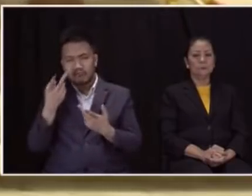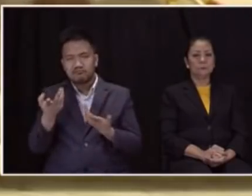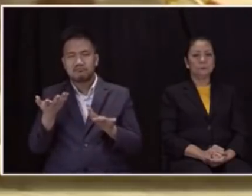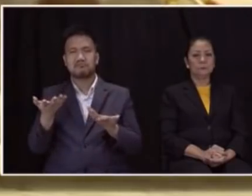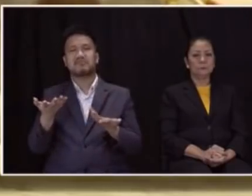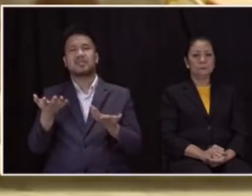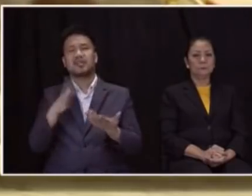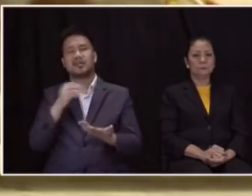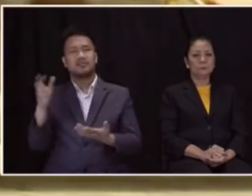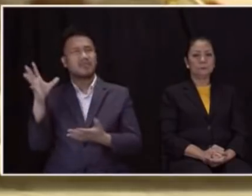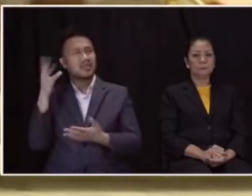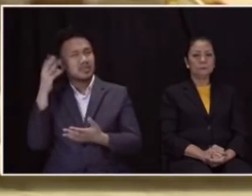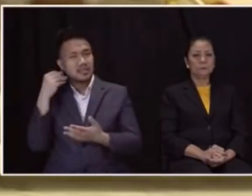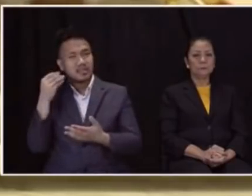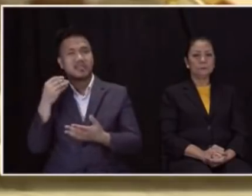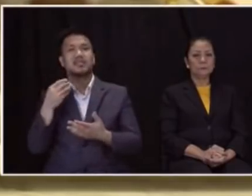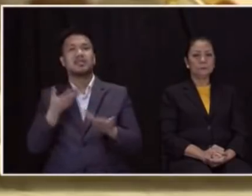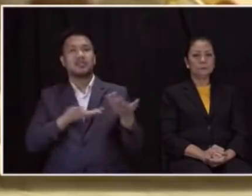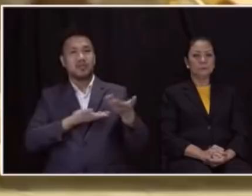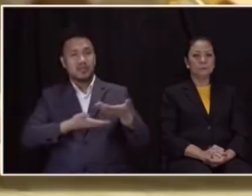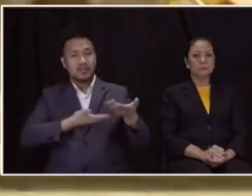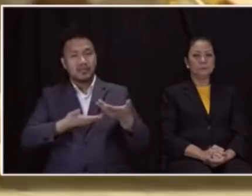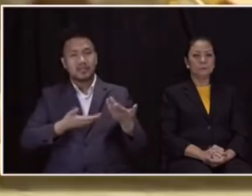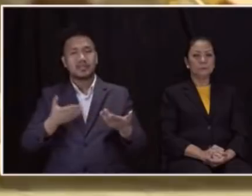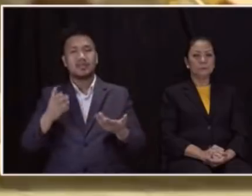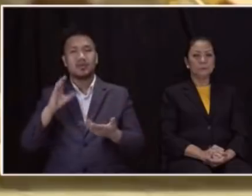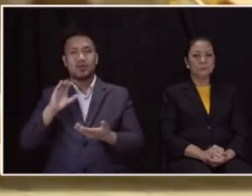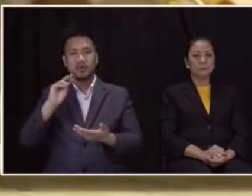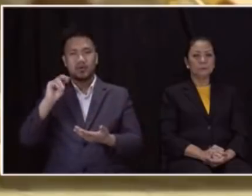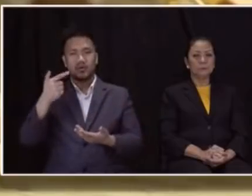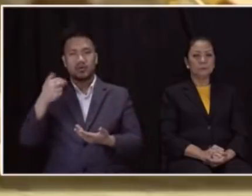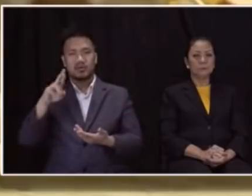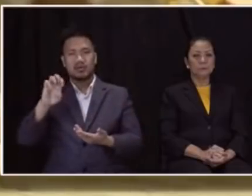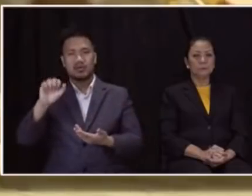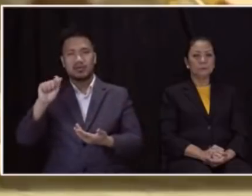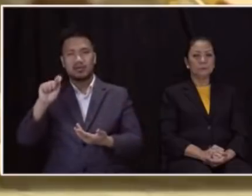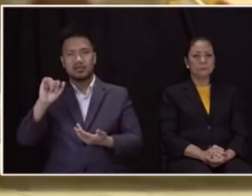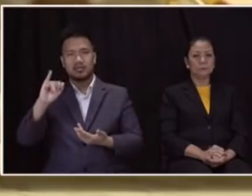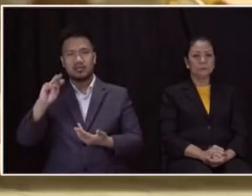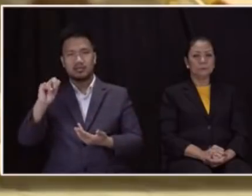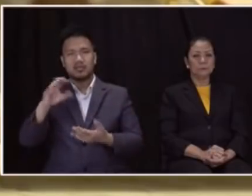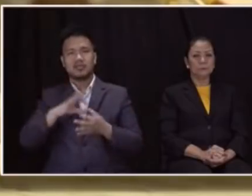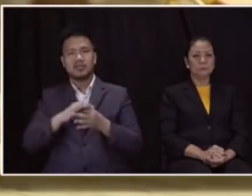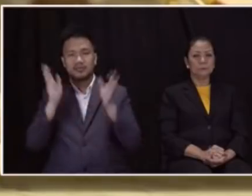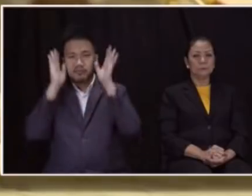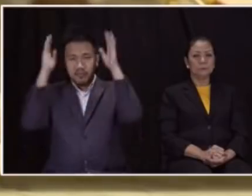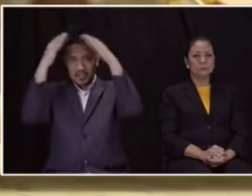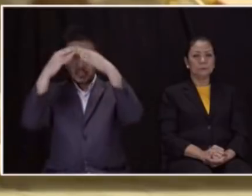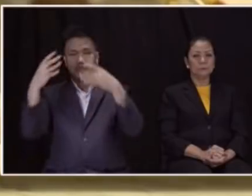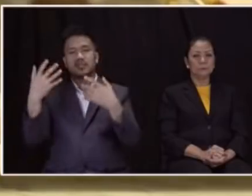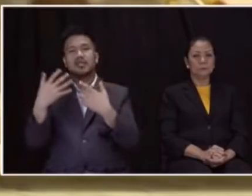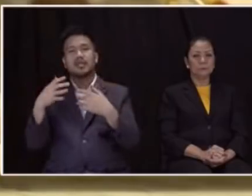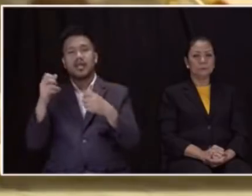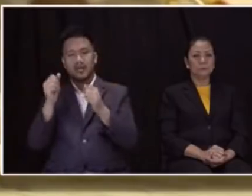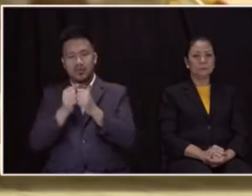the counsel of the Congregation for Bishops, by the fullness of our apostolic